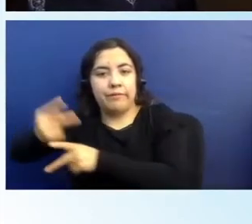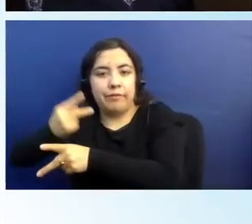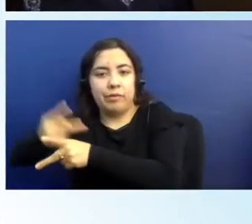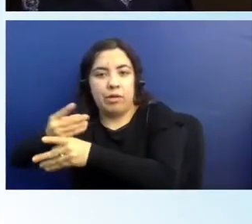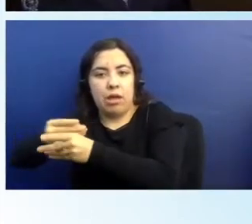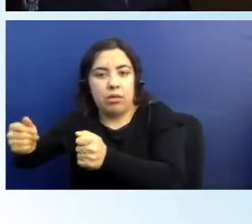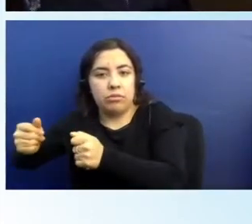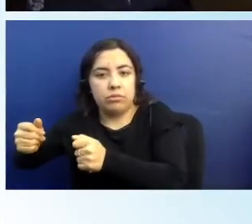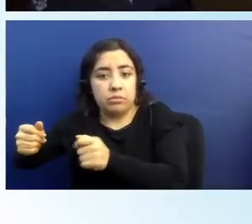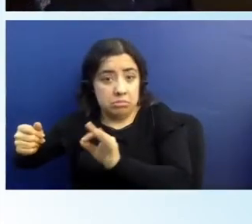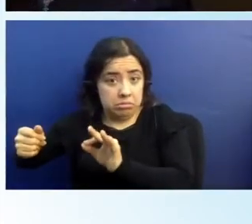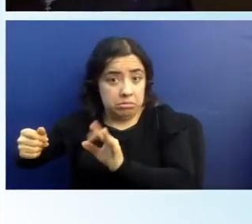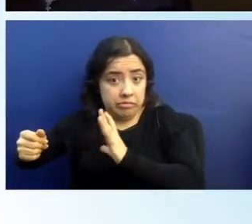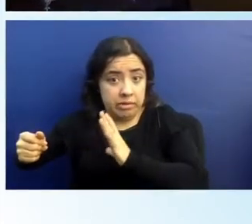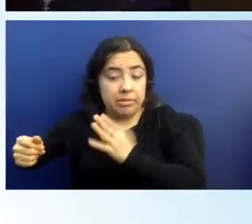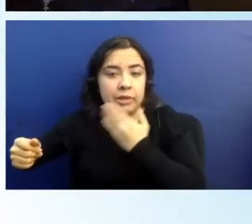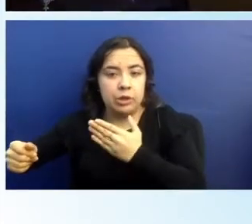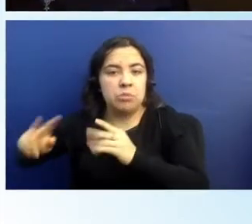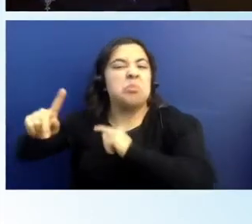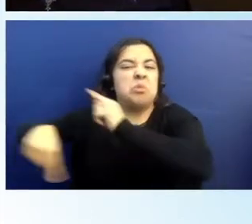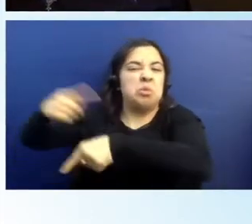Thank you.